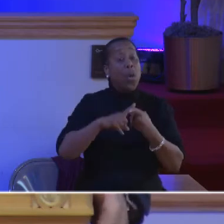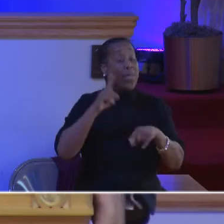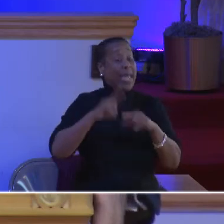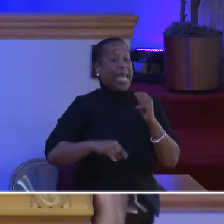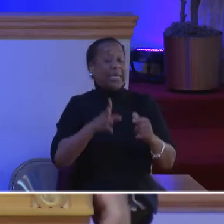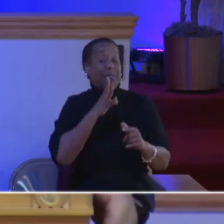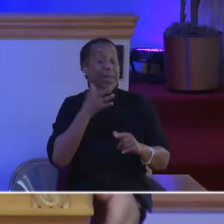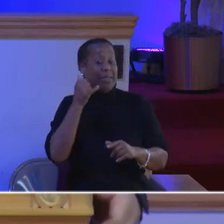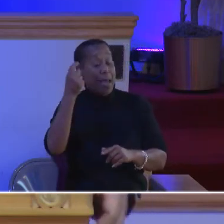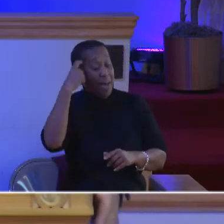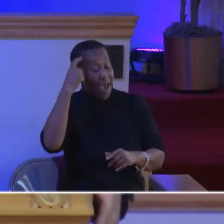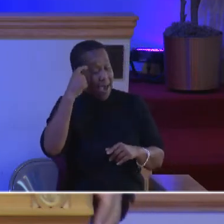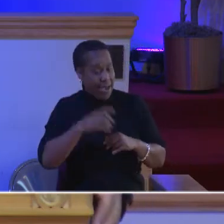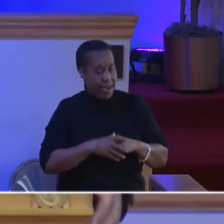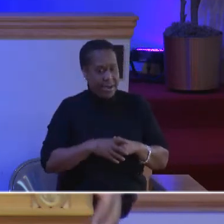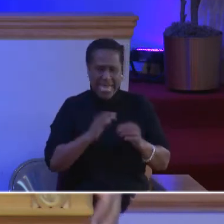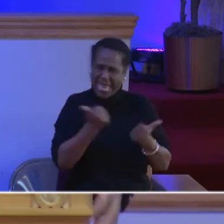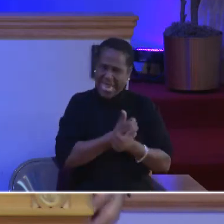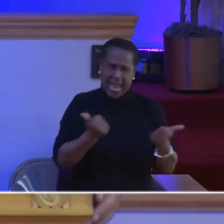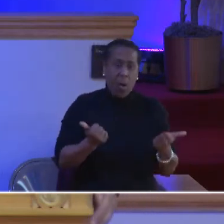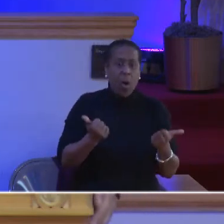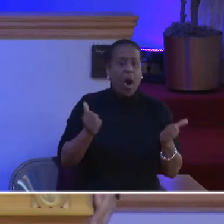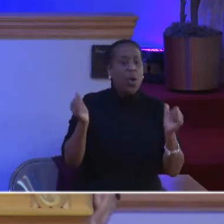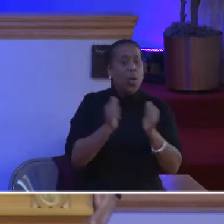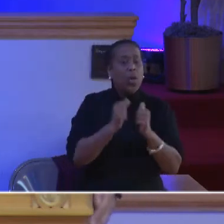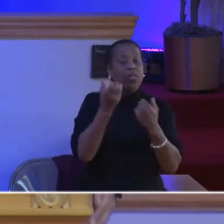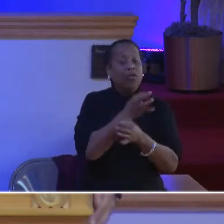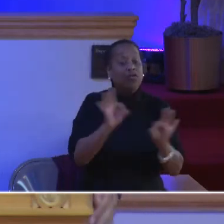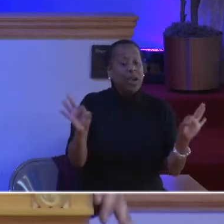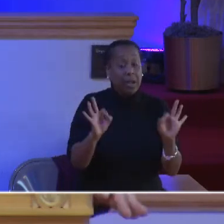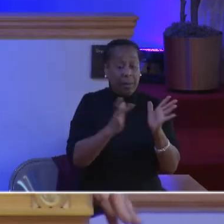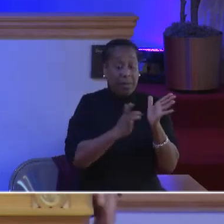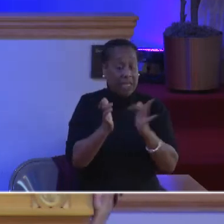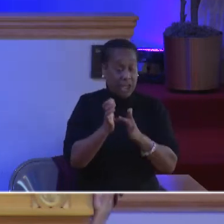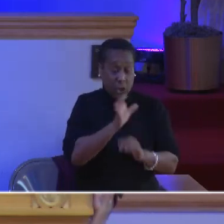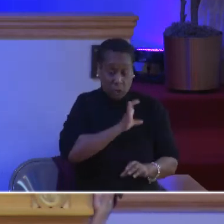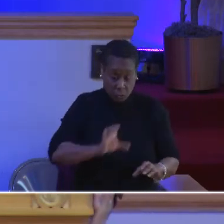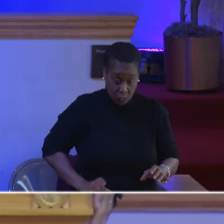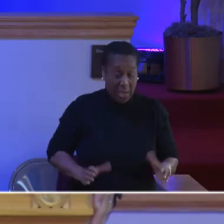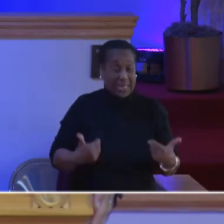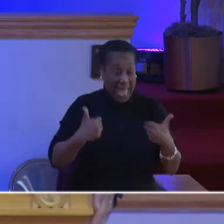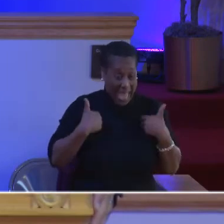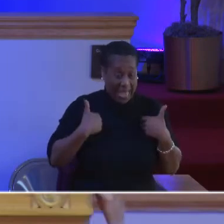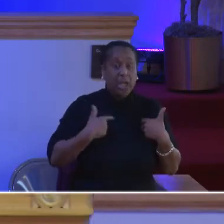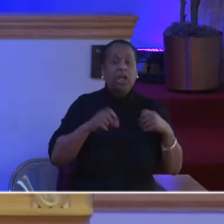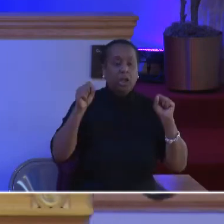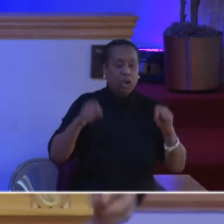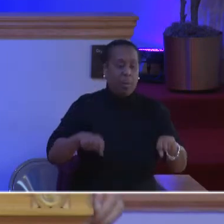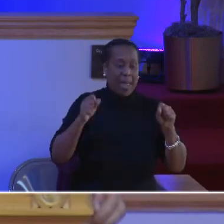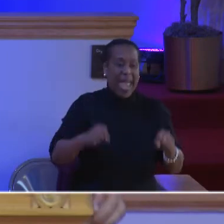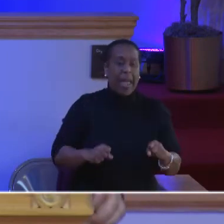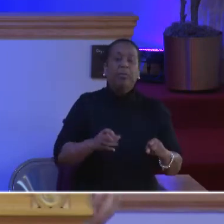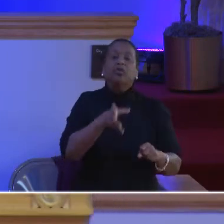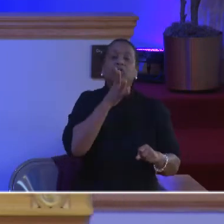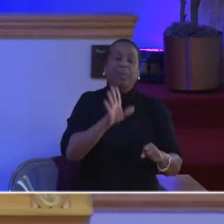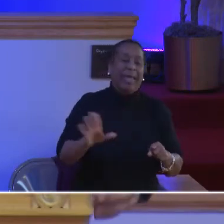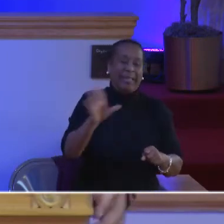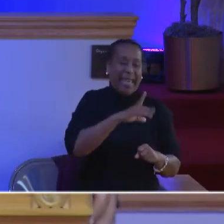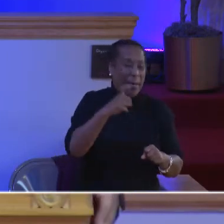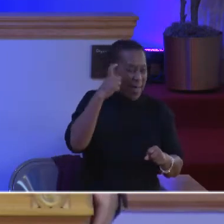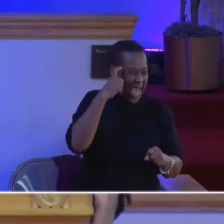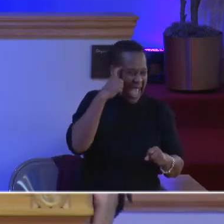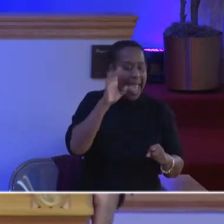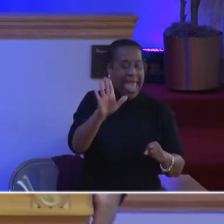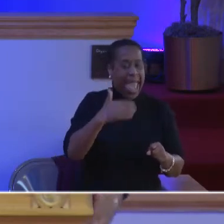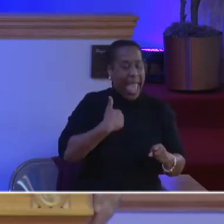their minds. Anybody with the freedom that Jesus Christ brings should be able to speak their mind to have